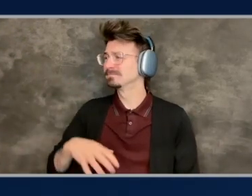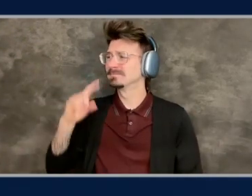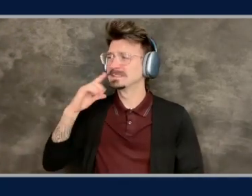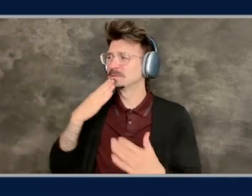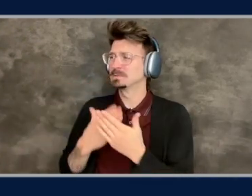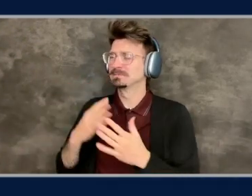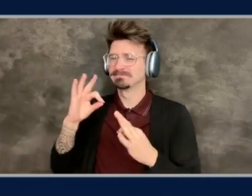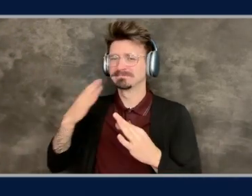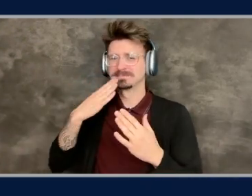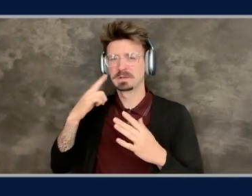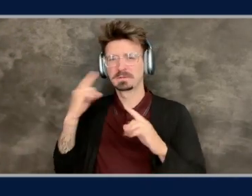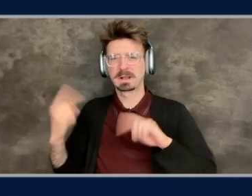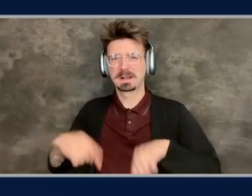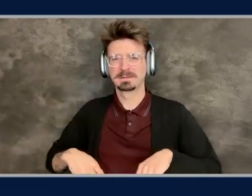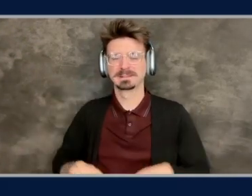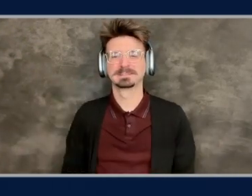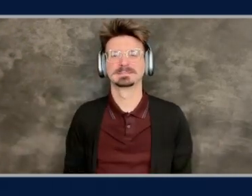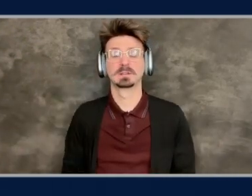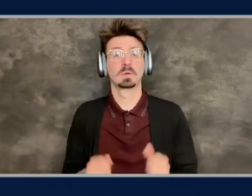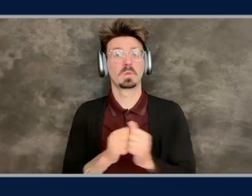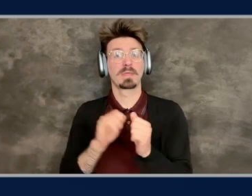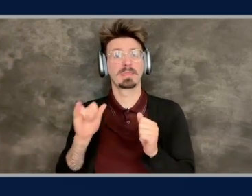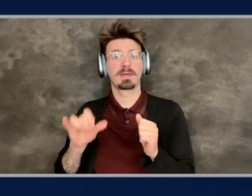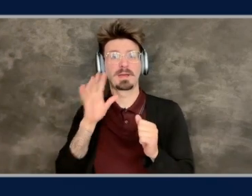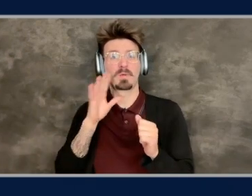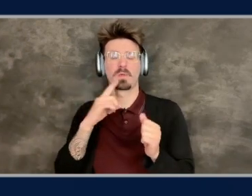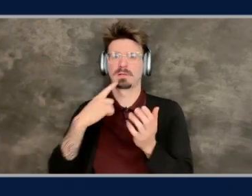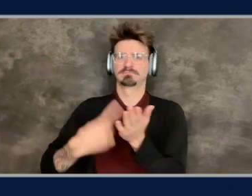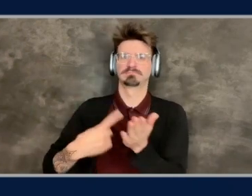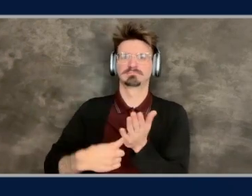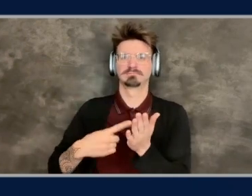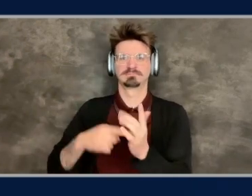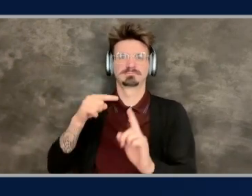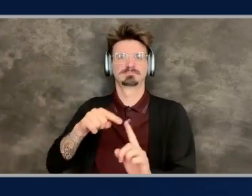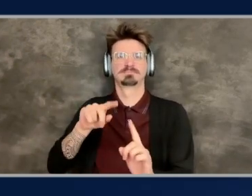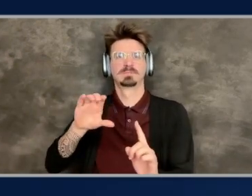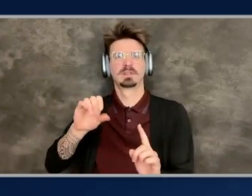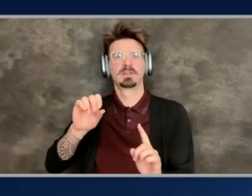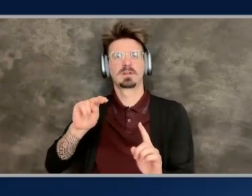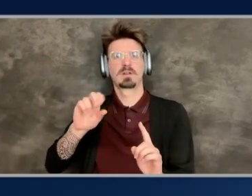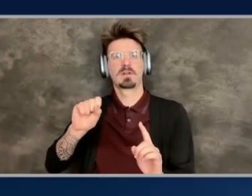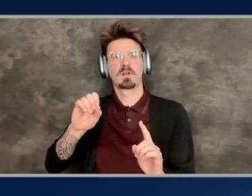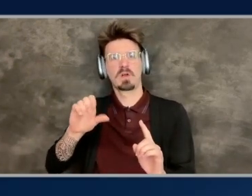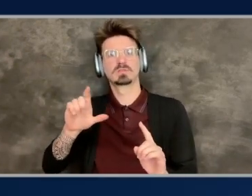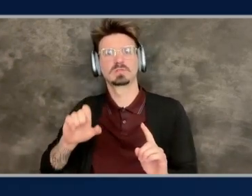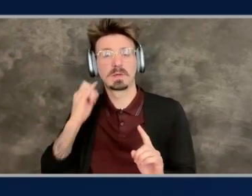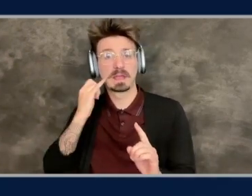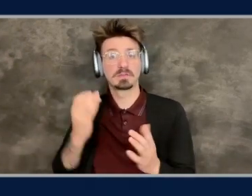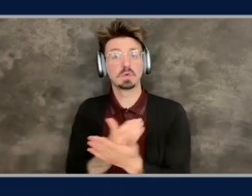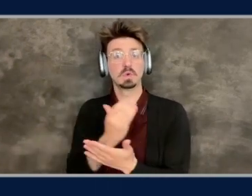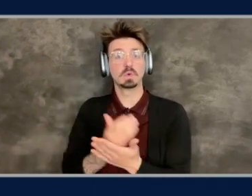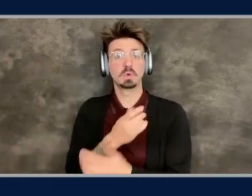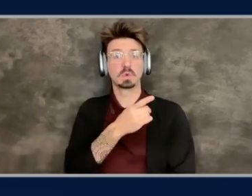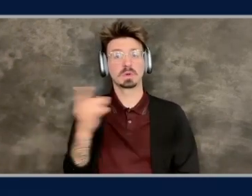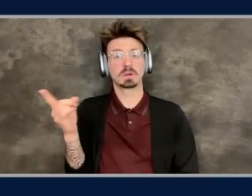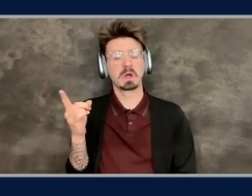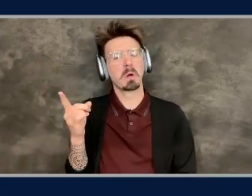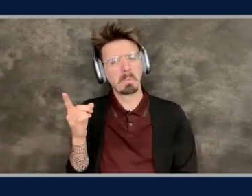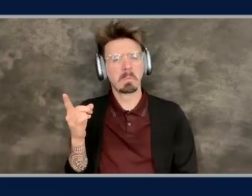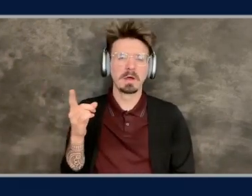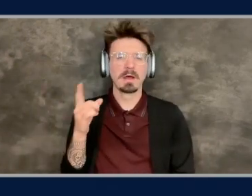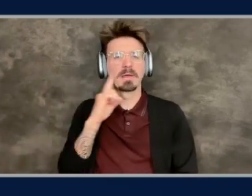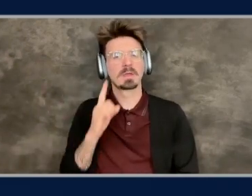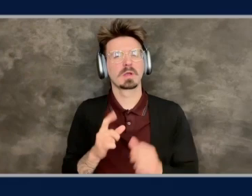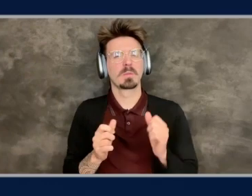with that, we're obviously gonna be talking about the console. I think for those who are new here, but I think most of you have had some experience